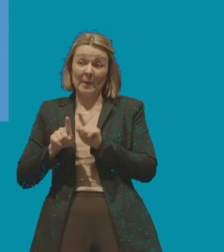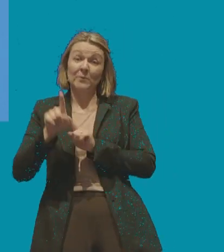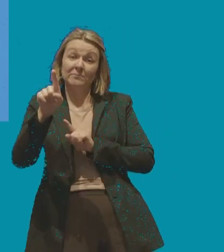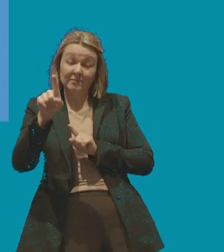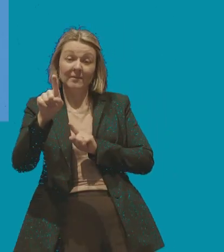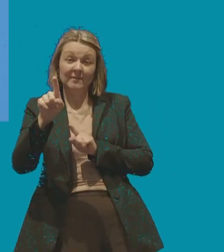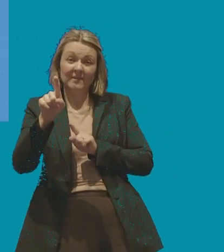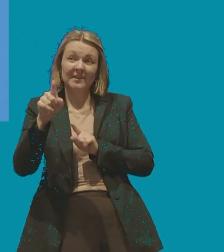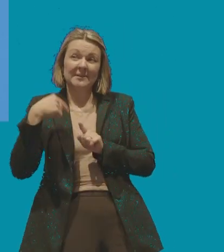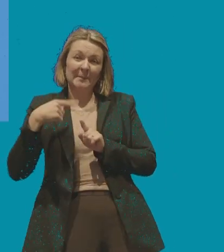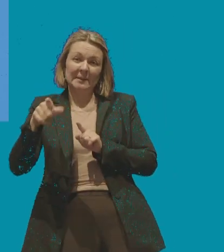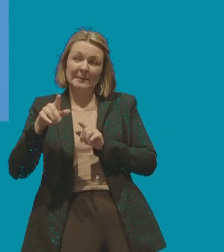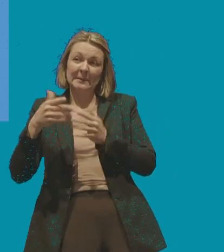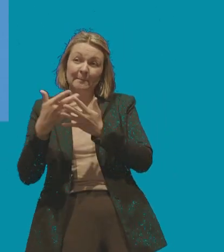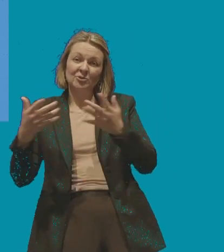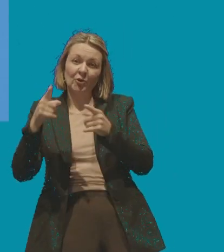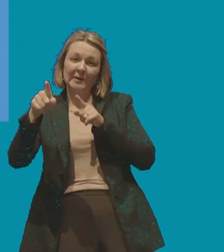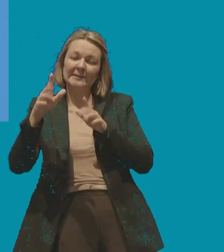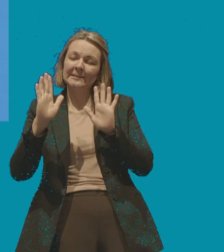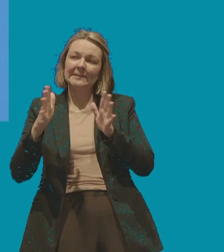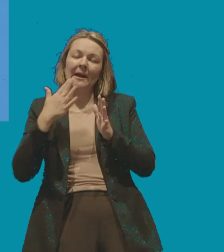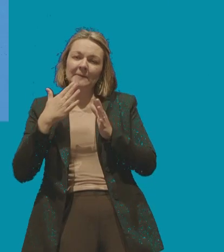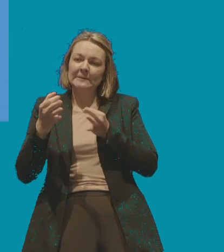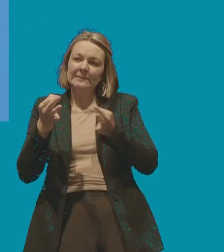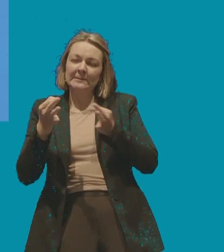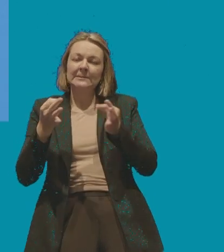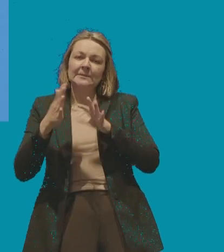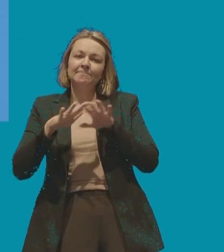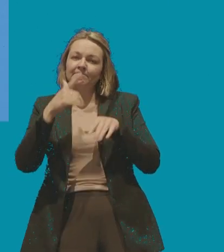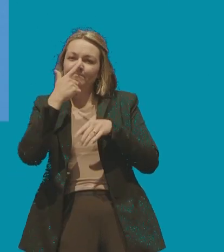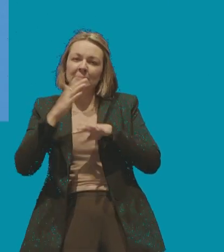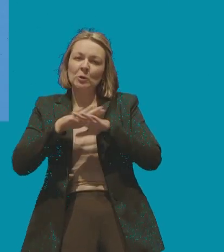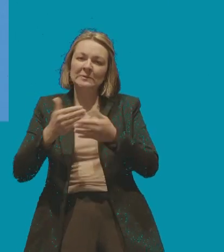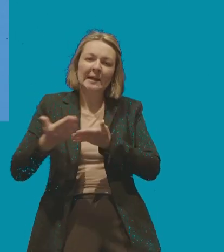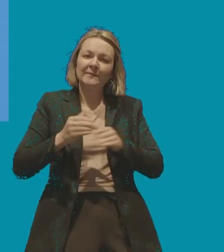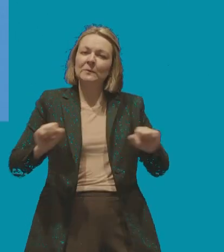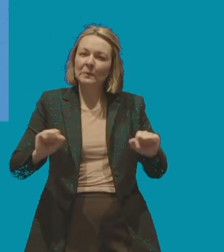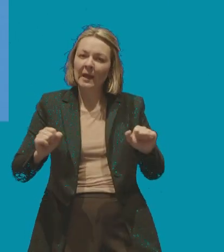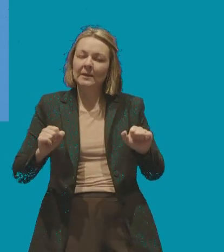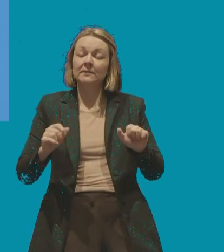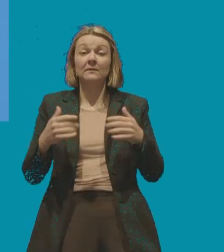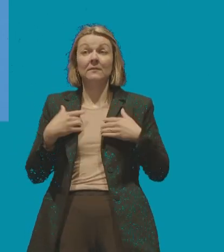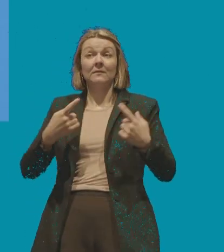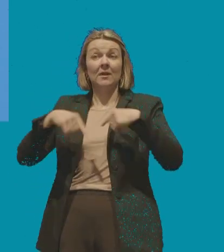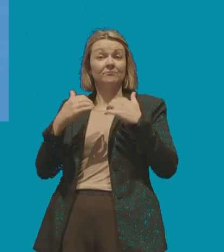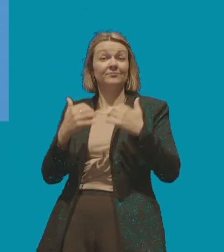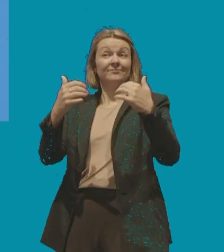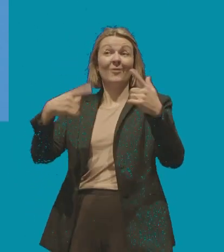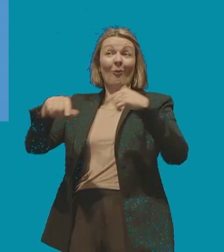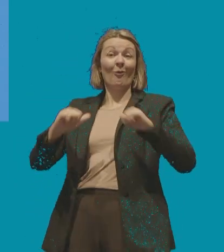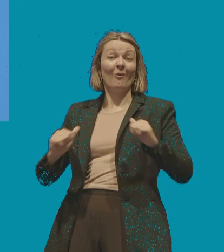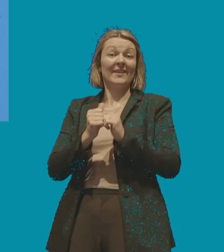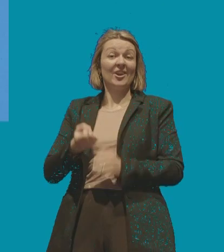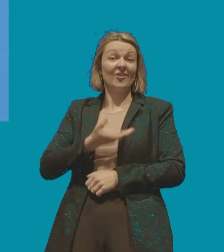swing just to get a majority of one in the House of Commons. And I'll say this up front. I know not everybody in this room is going to agree with Labour on